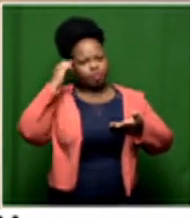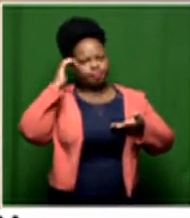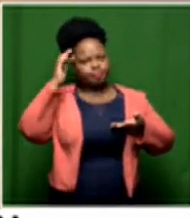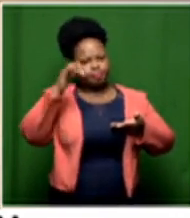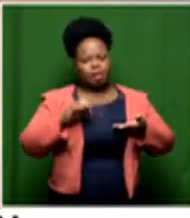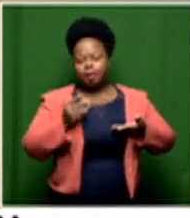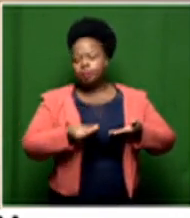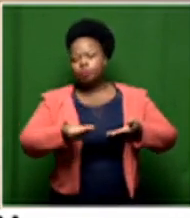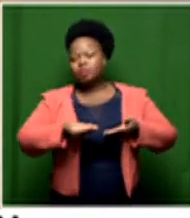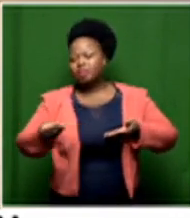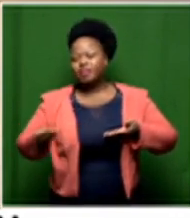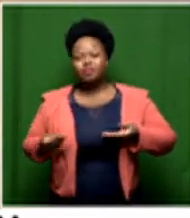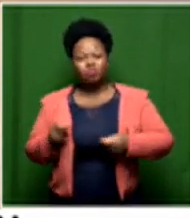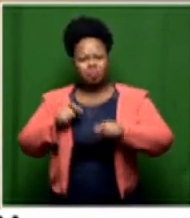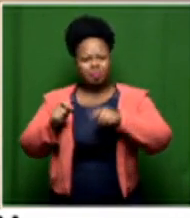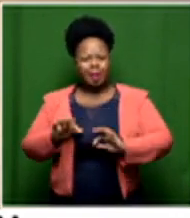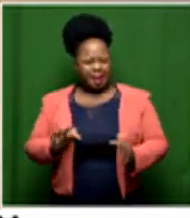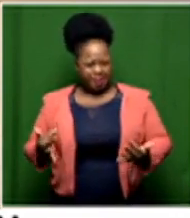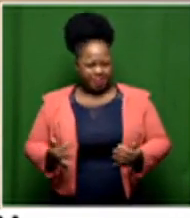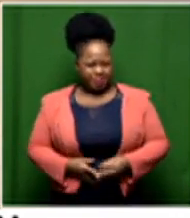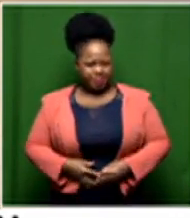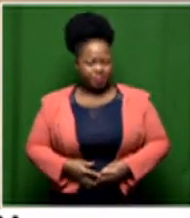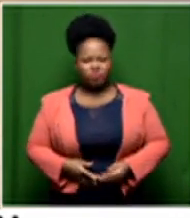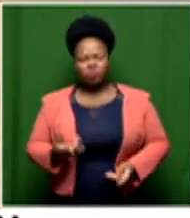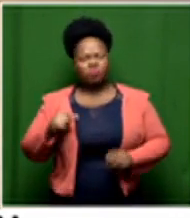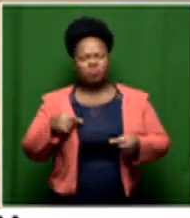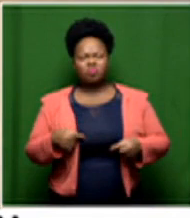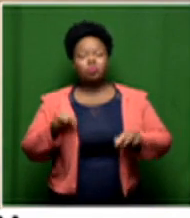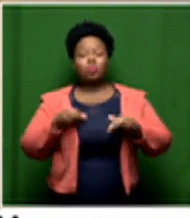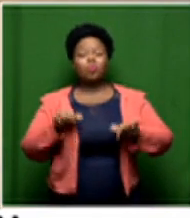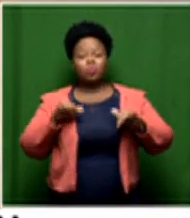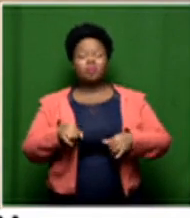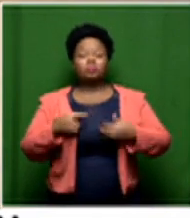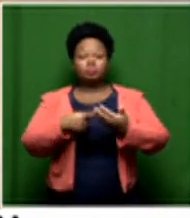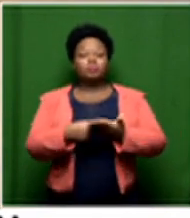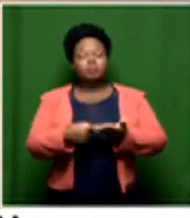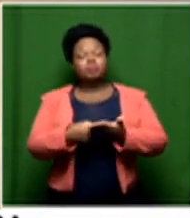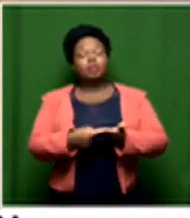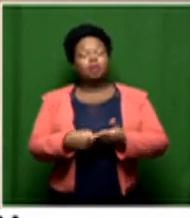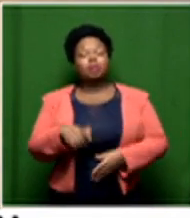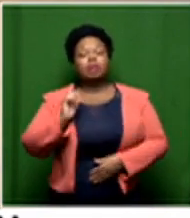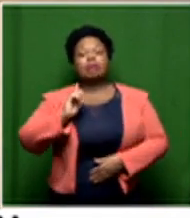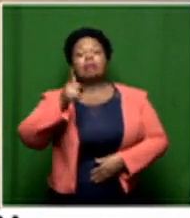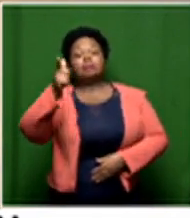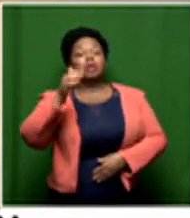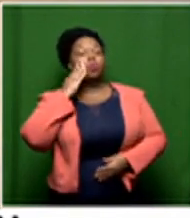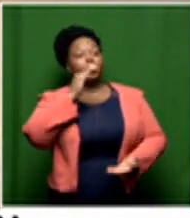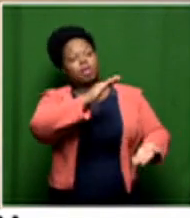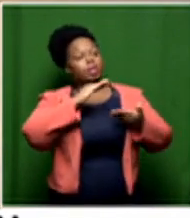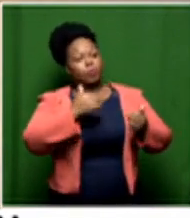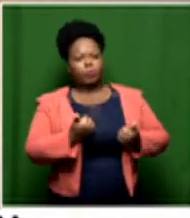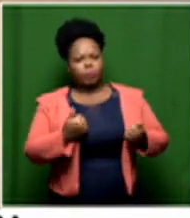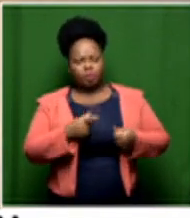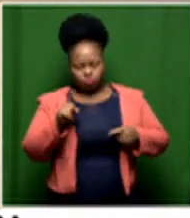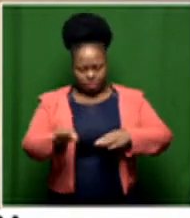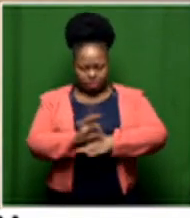it out to the people who need it in the country? We shouldn't be waiting to have that conversation until we have the vaccine. Those plans